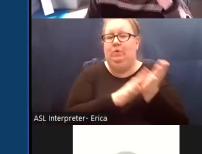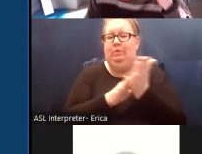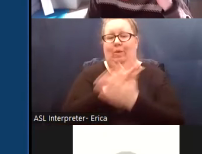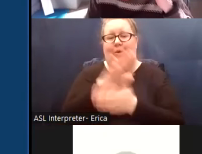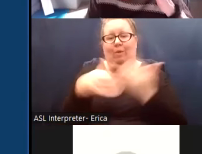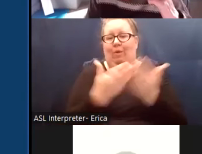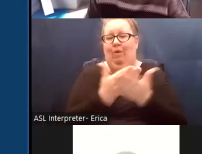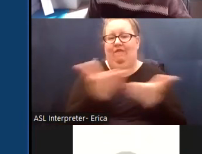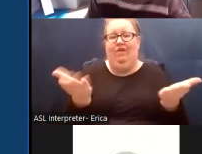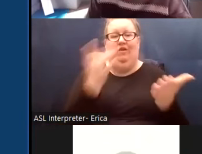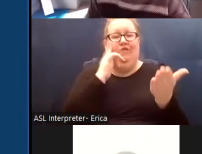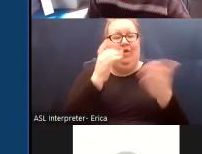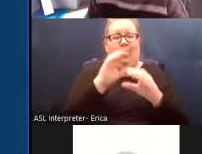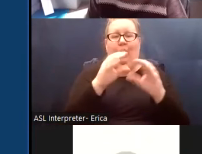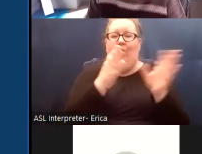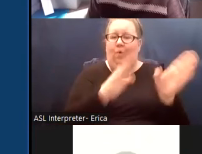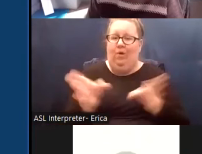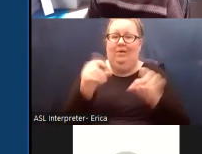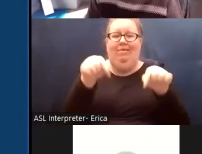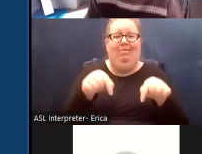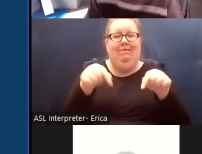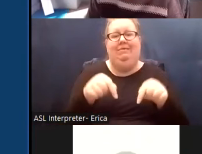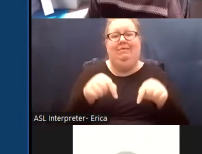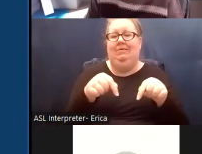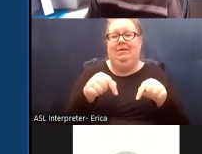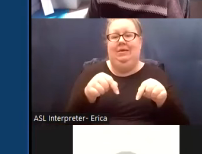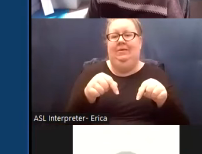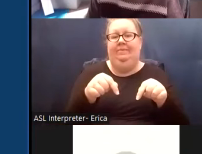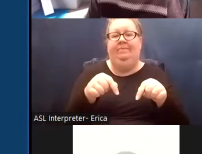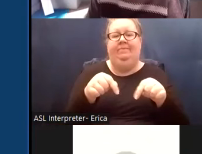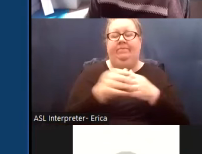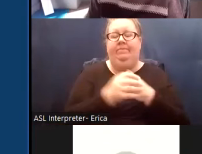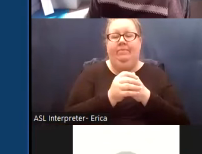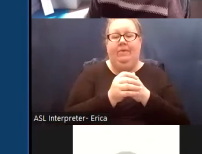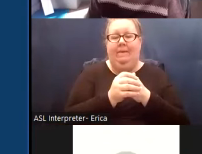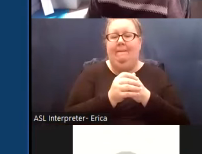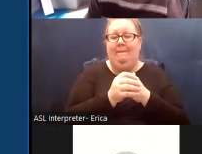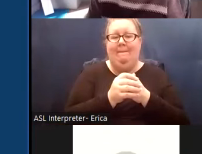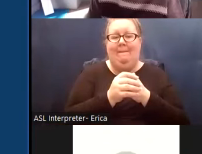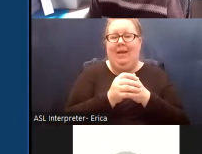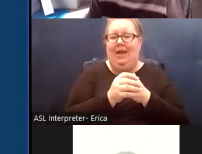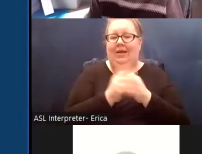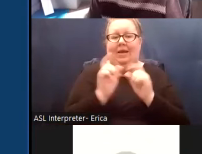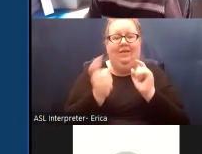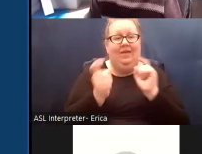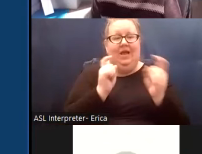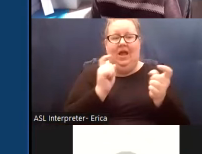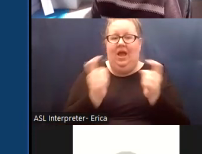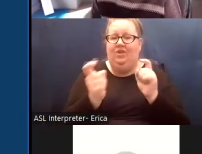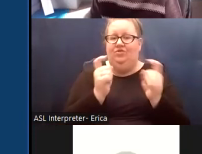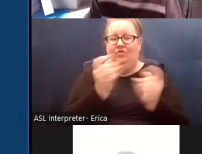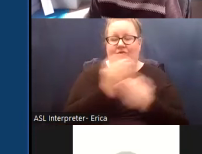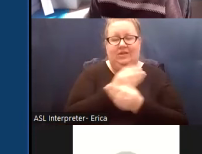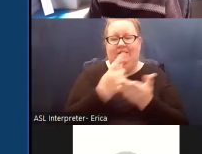for organizing this, and I found the discussion, the contributions from a lot of people very informative.